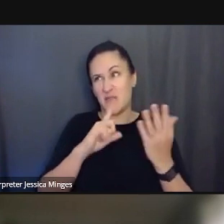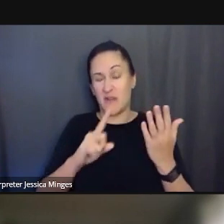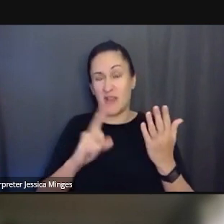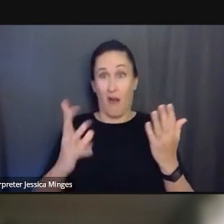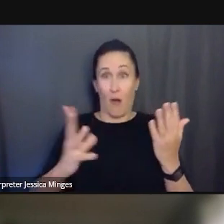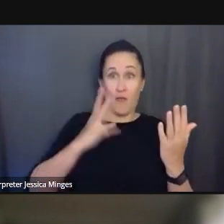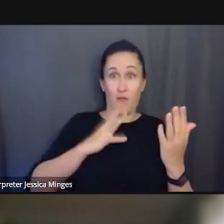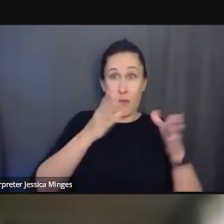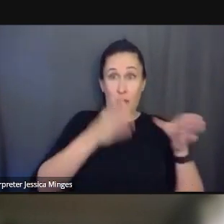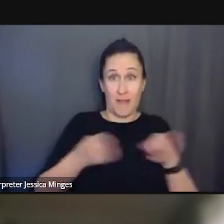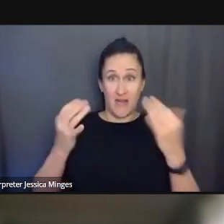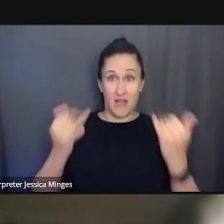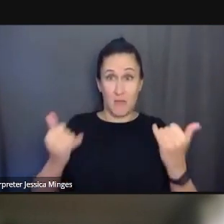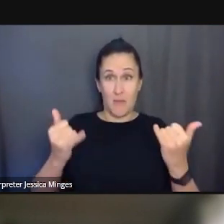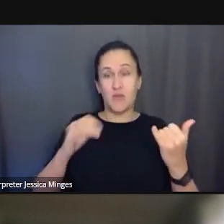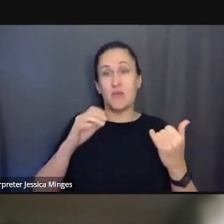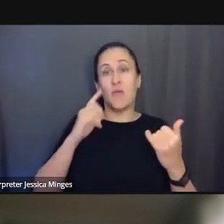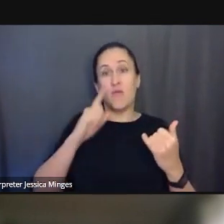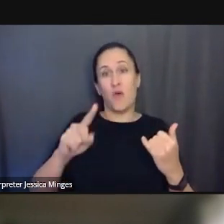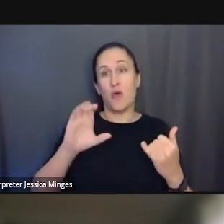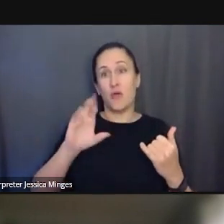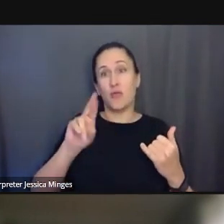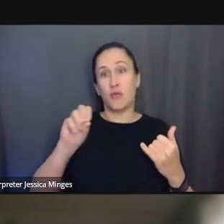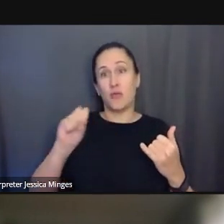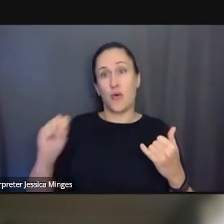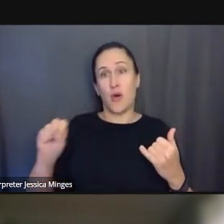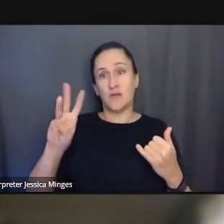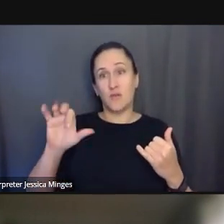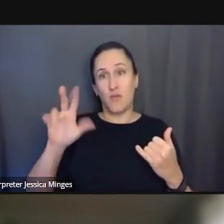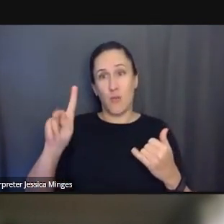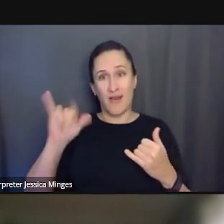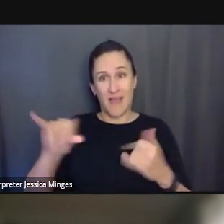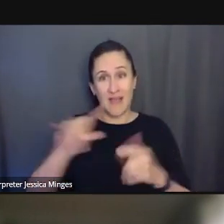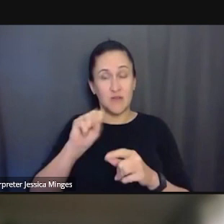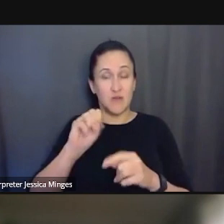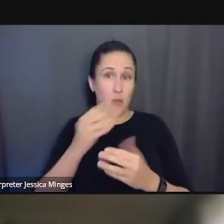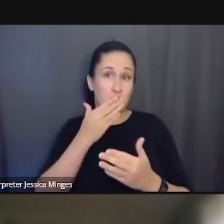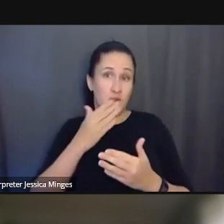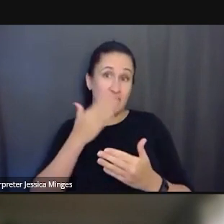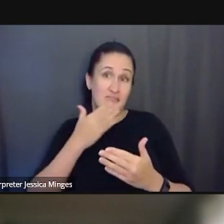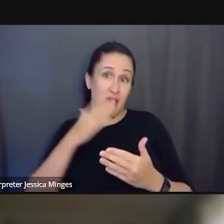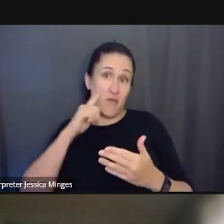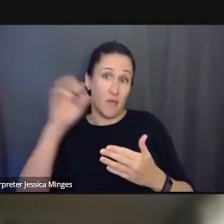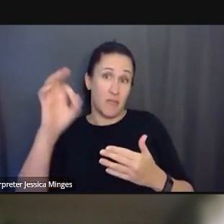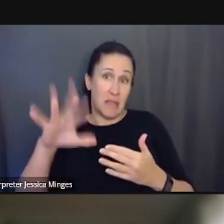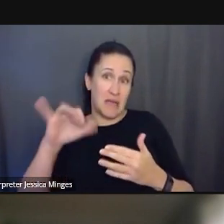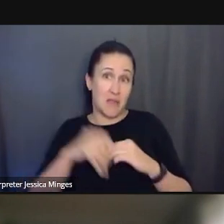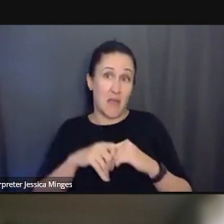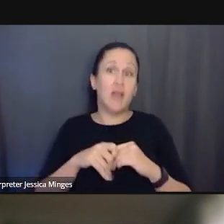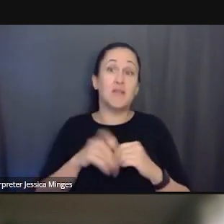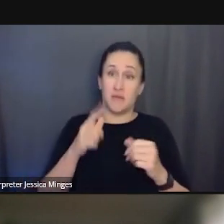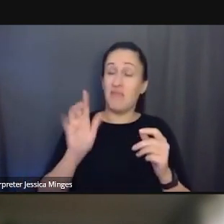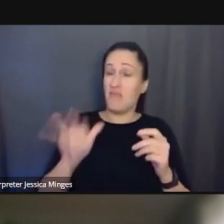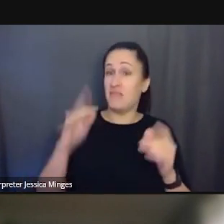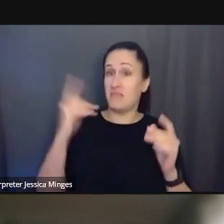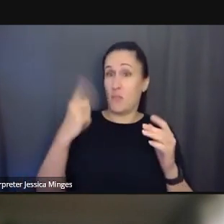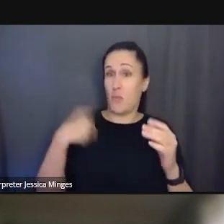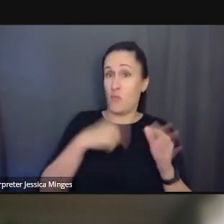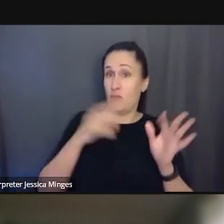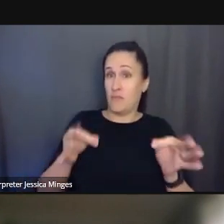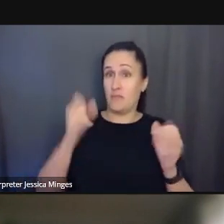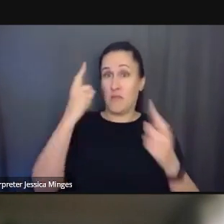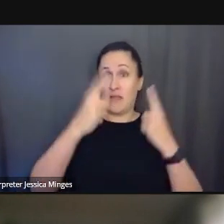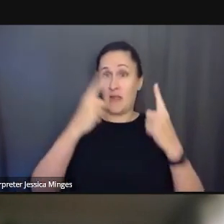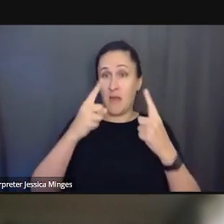at the moment to crosswalk them, but that is a really good idea. And thank you for planting that seed. And I think that that's something that we could definitely think about now that we've done this a